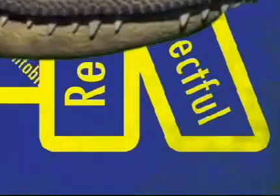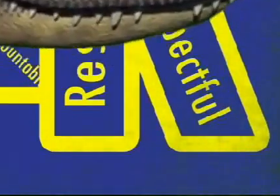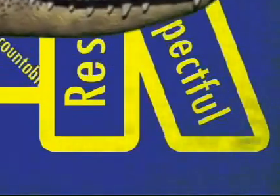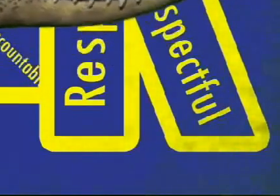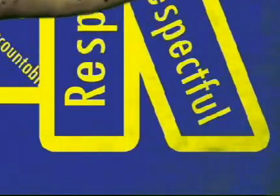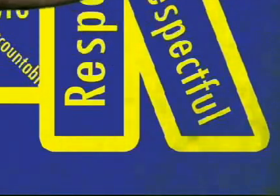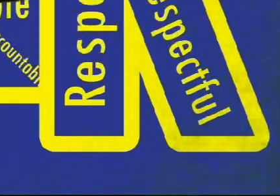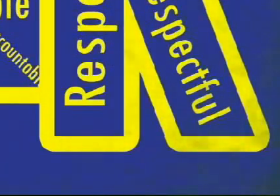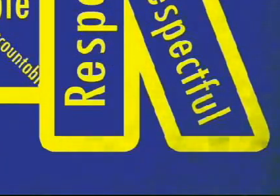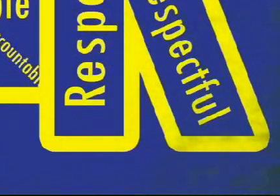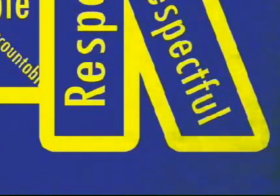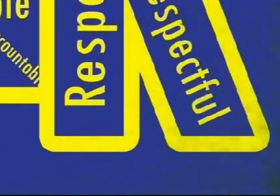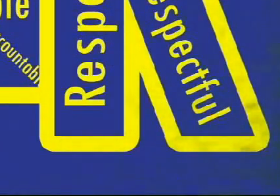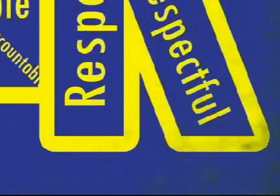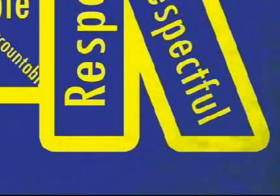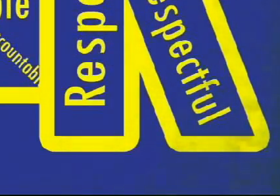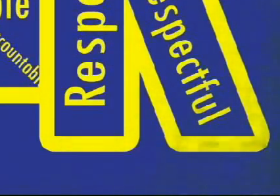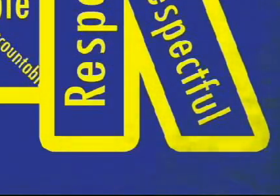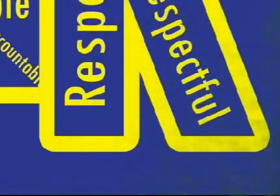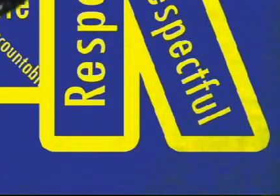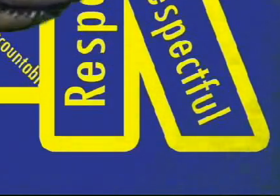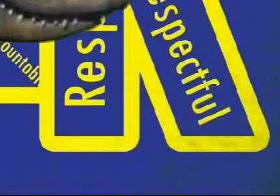That's right, dinosaur.